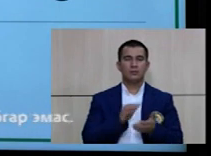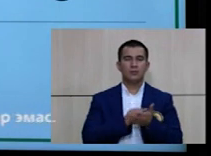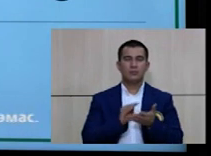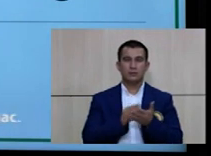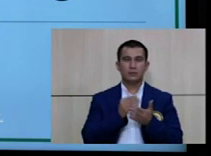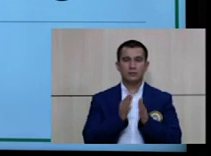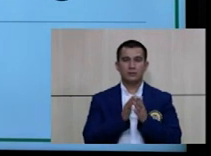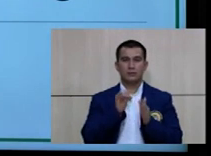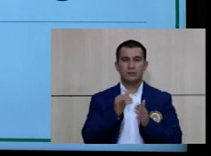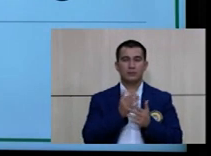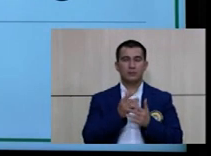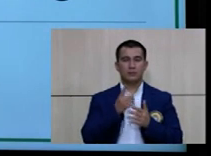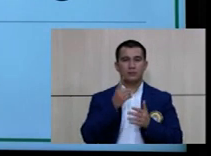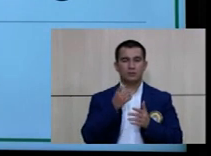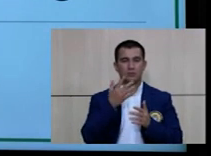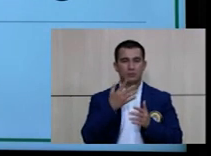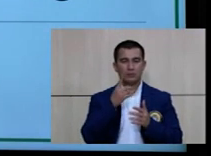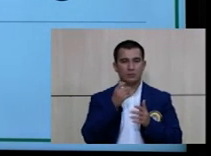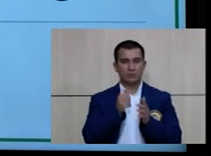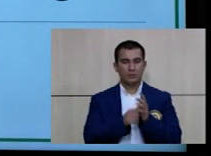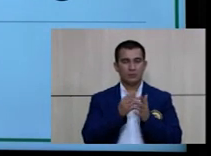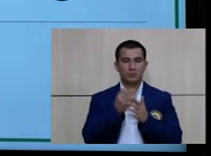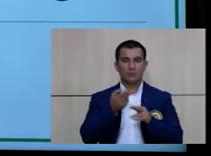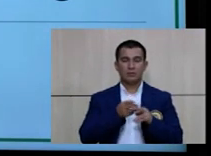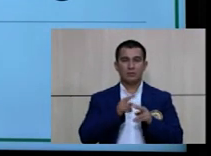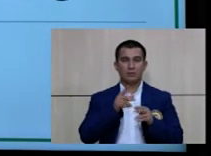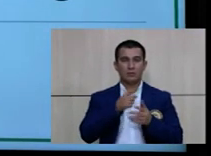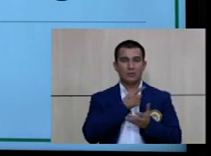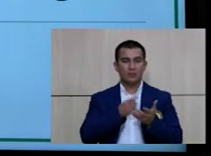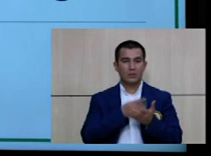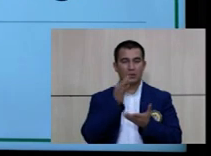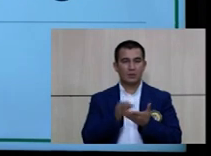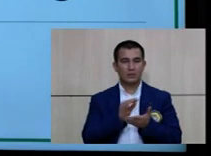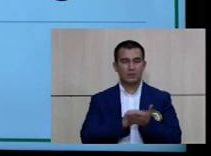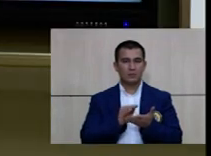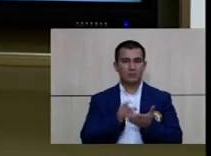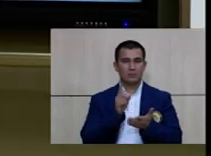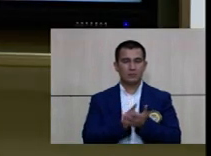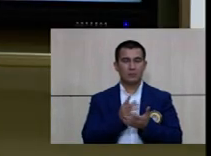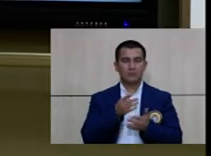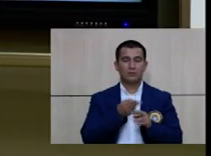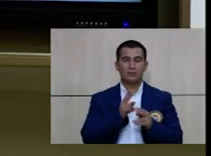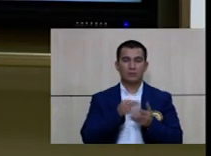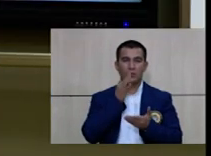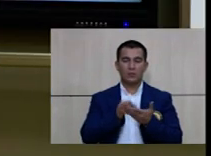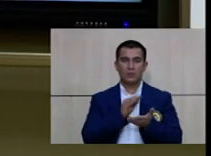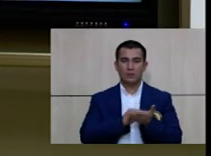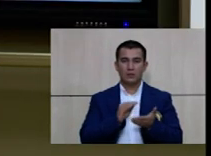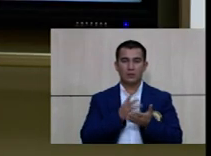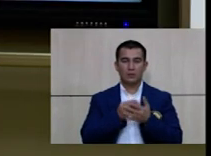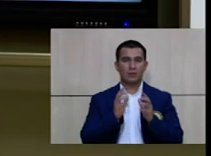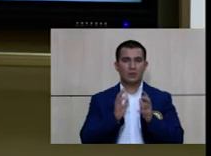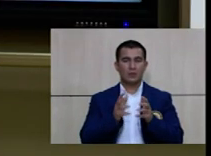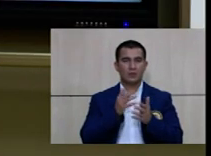darslikning 146 sahifasidagi savollarga javob yozing. Yozgan javoblaringizni